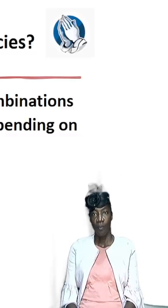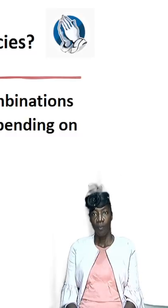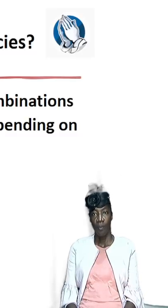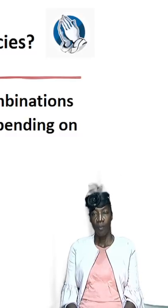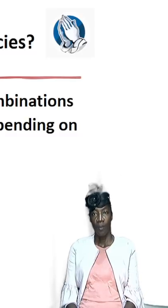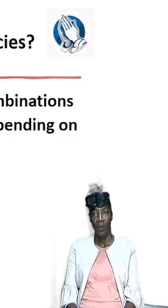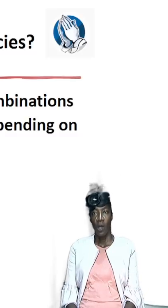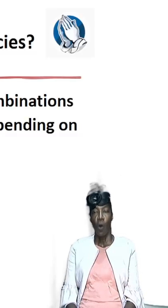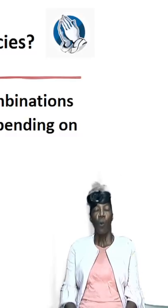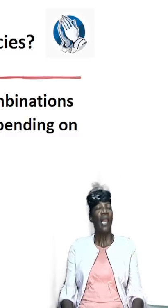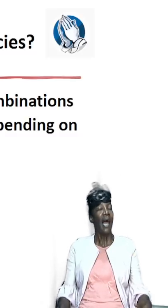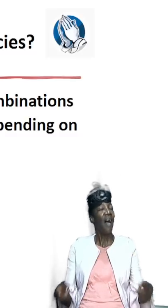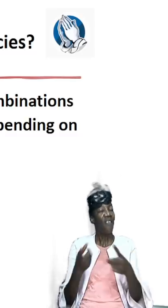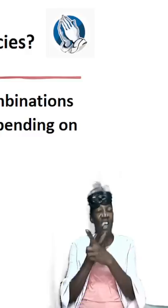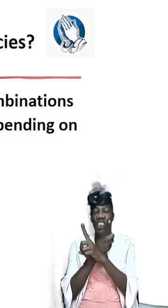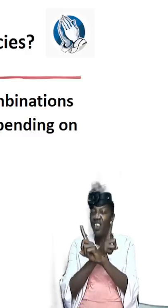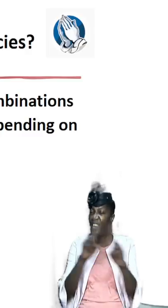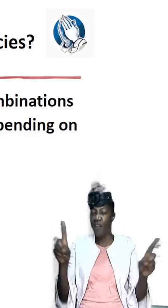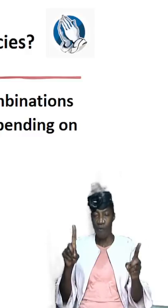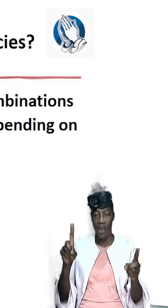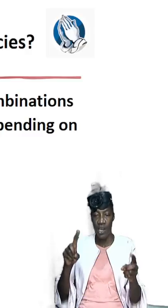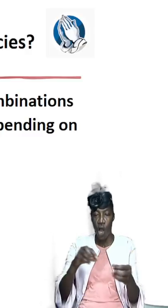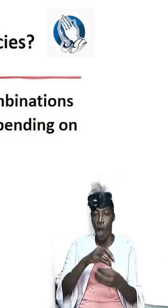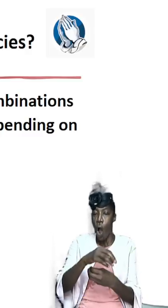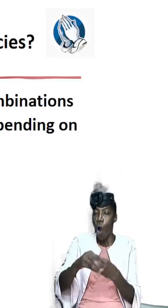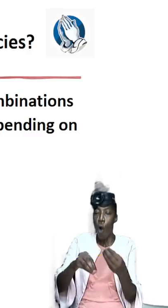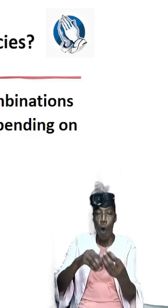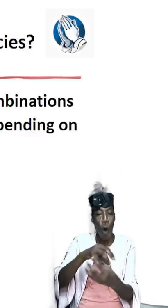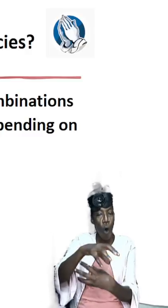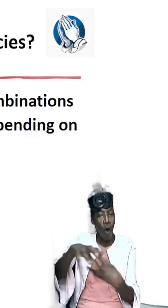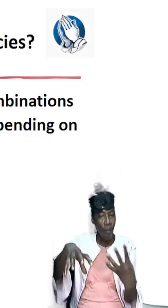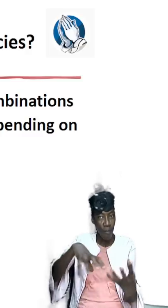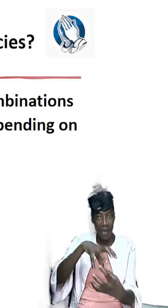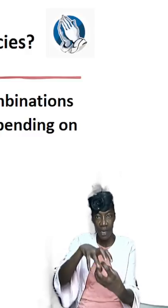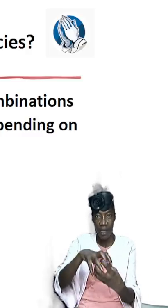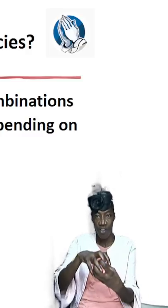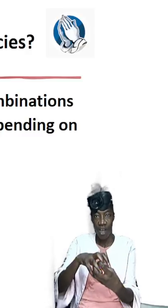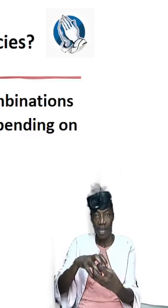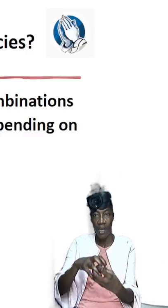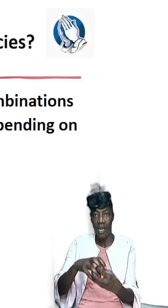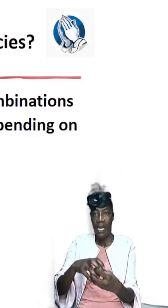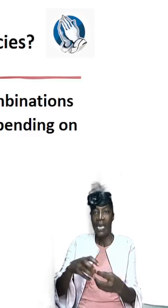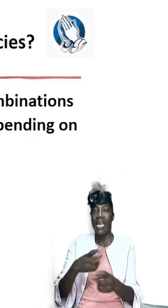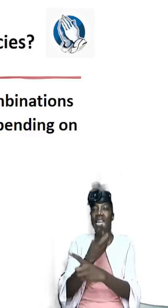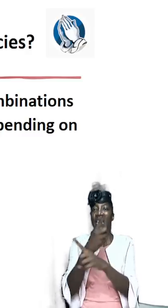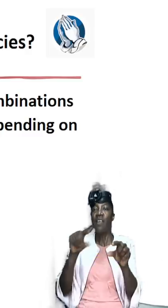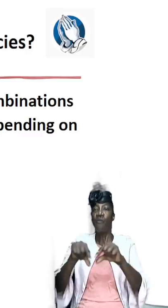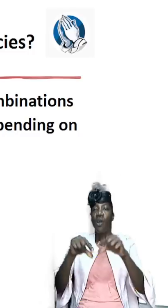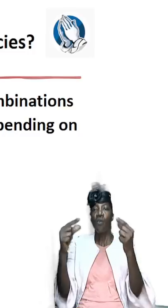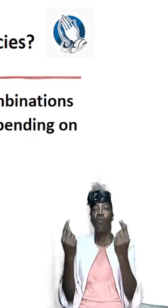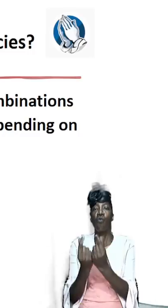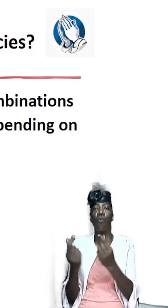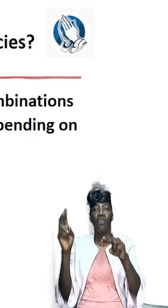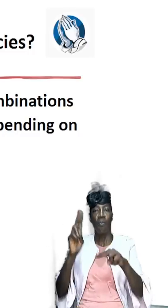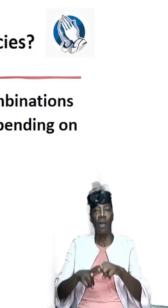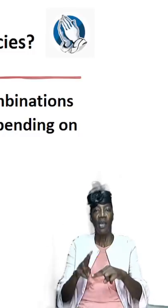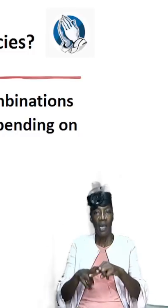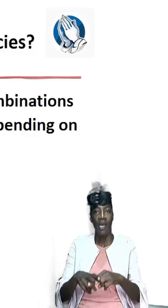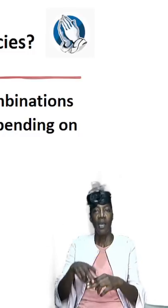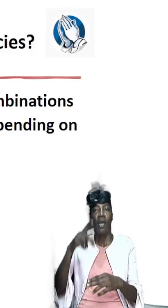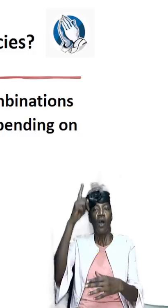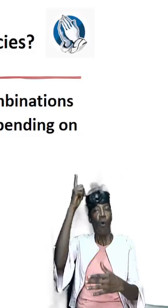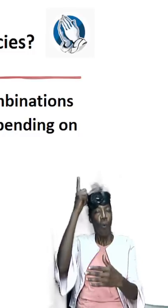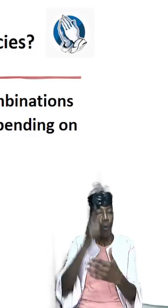with different combinations being dominant in different groups depending on